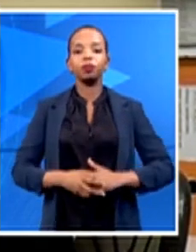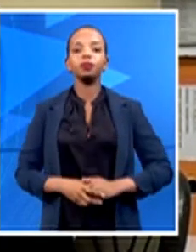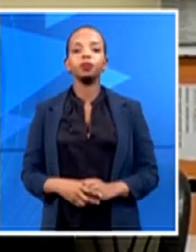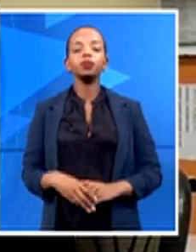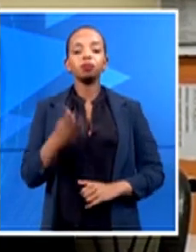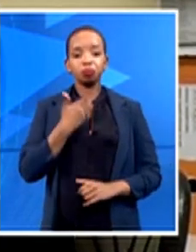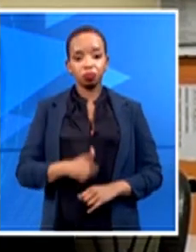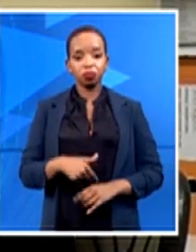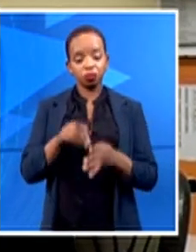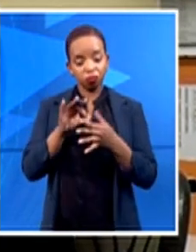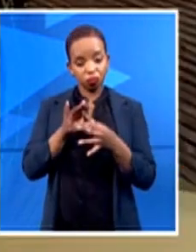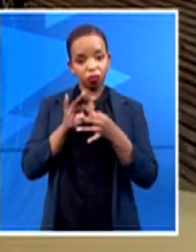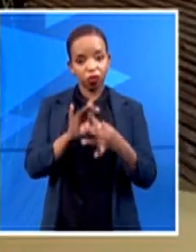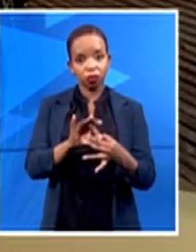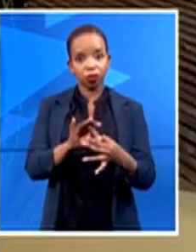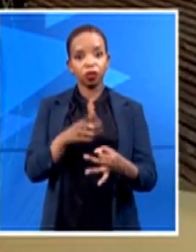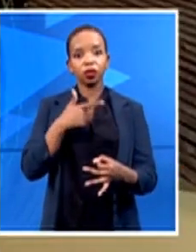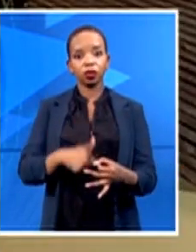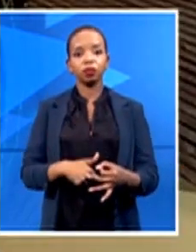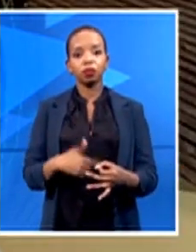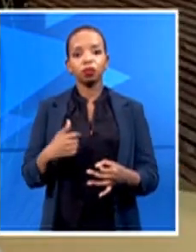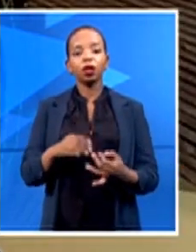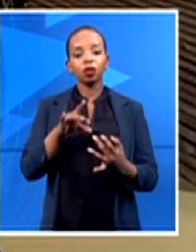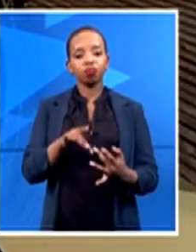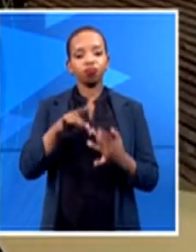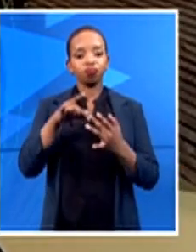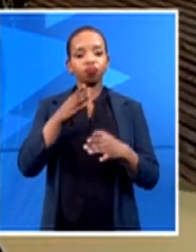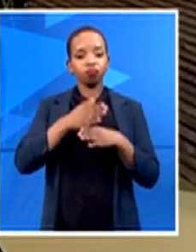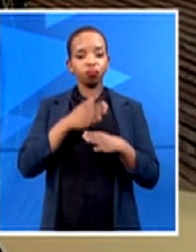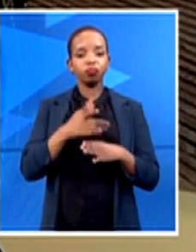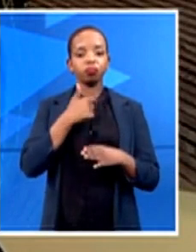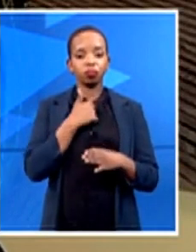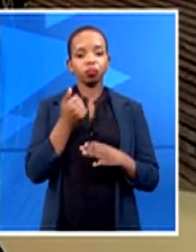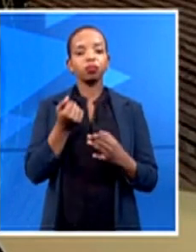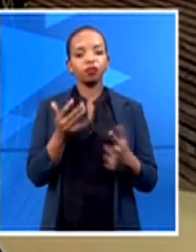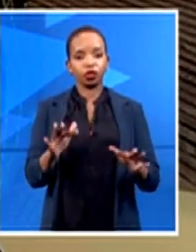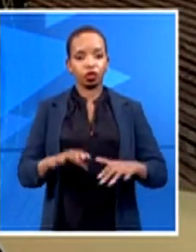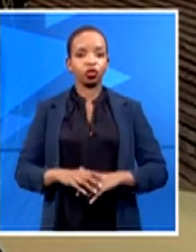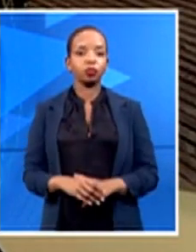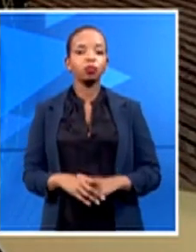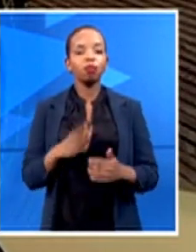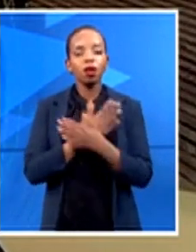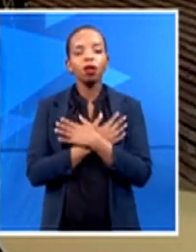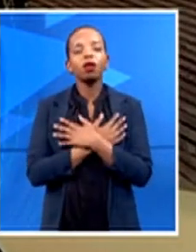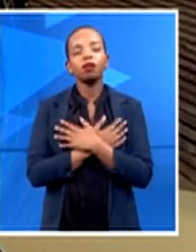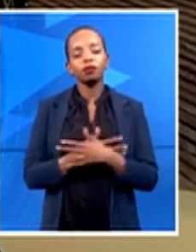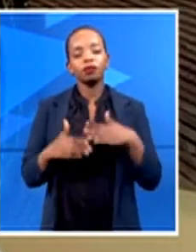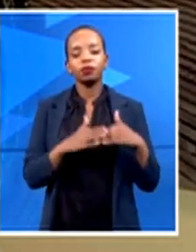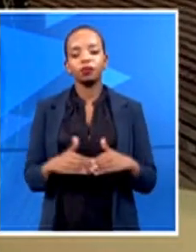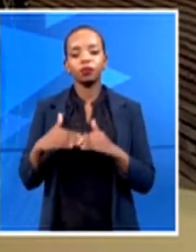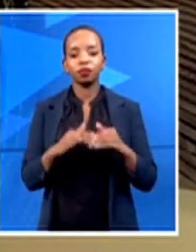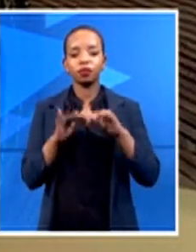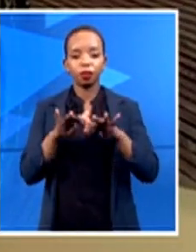taken. I love taking care of people. I love getting up in the morning and knowing